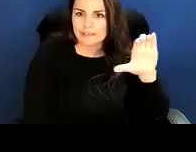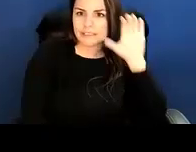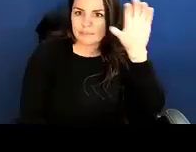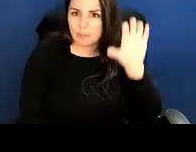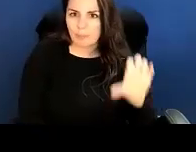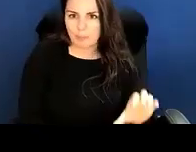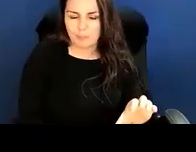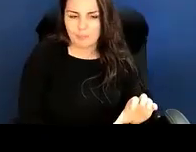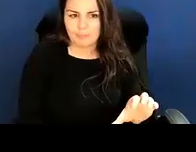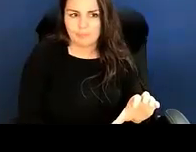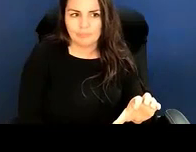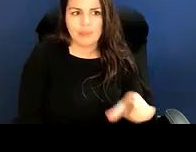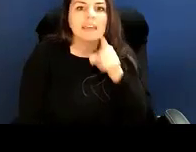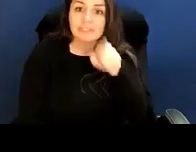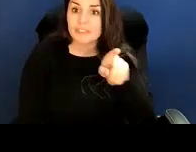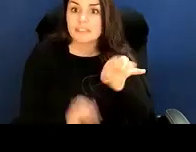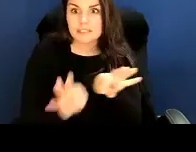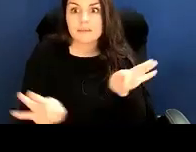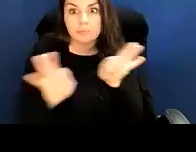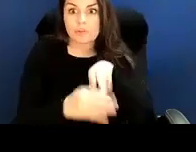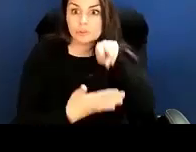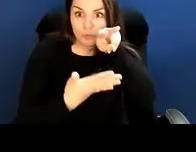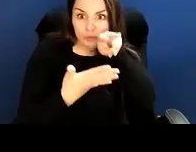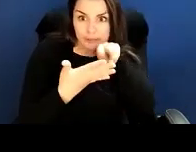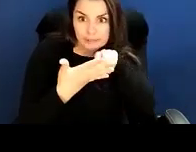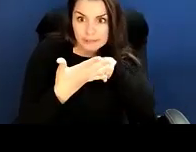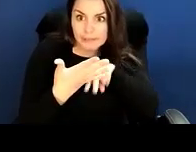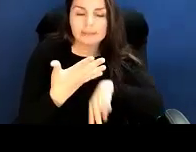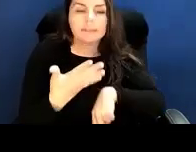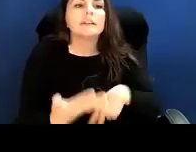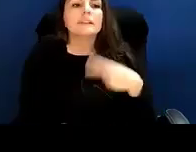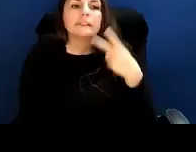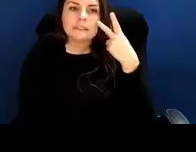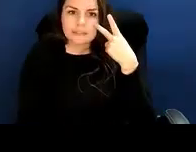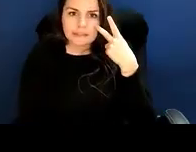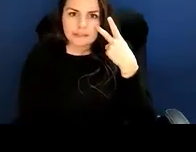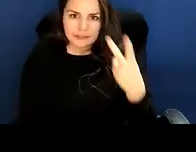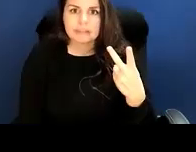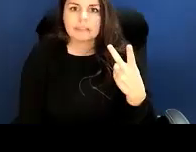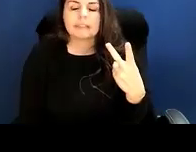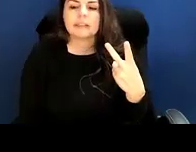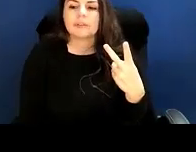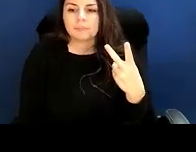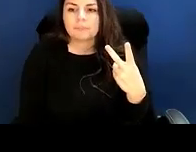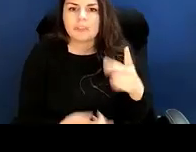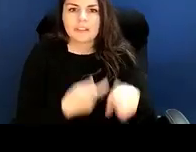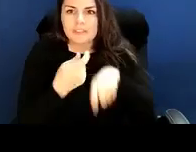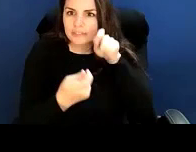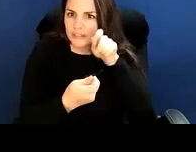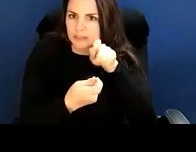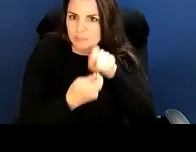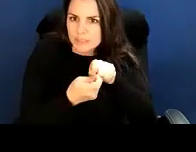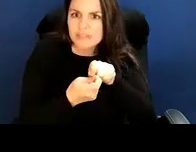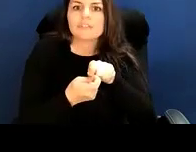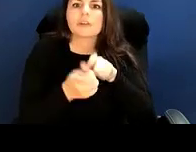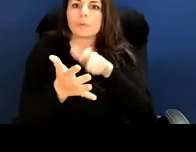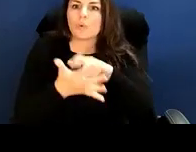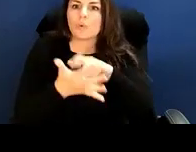is what you really need to go to find out what are the kind of custom parameters that those